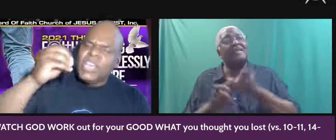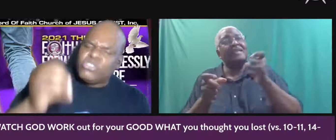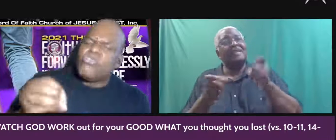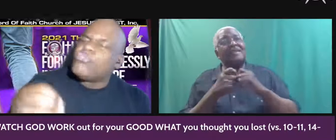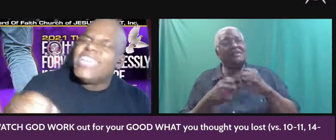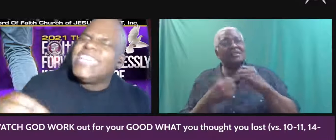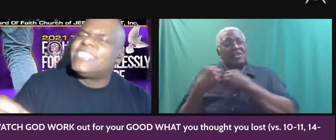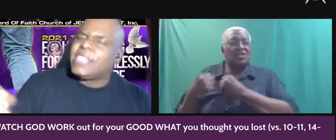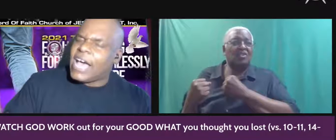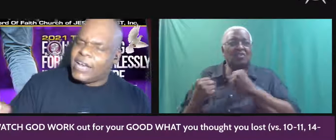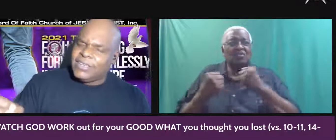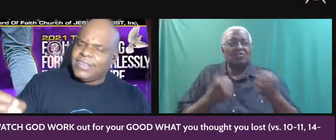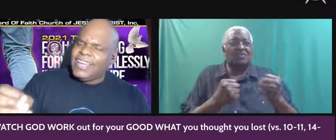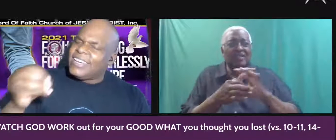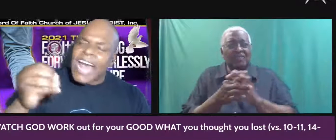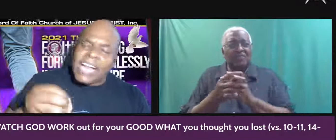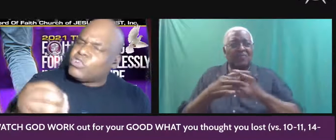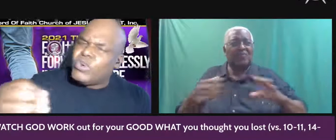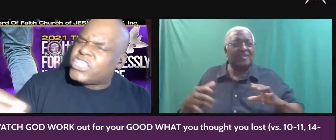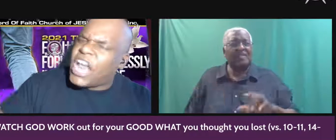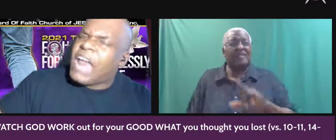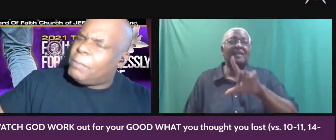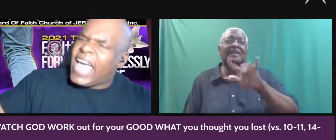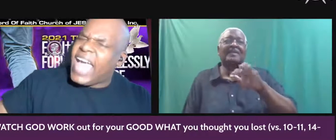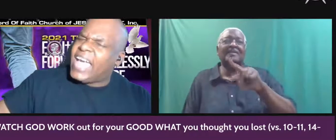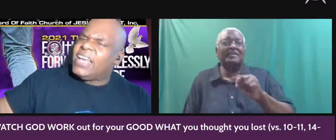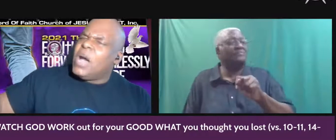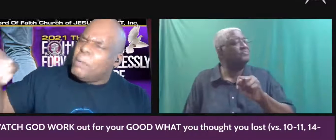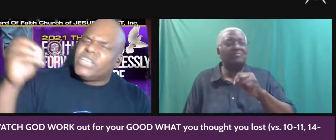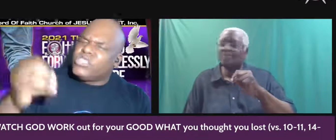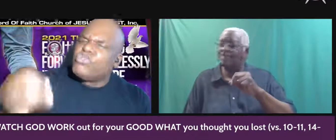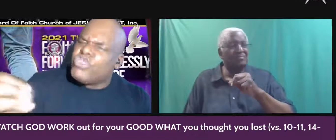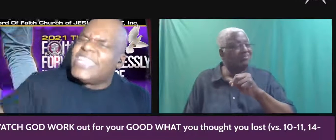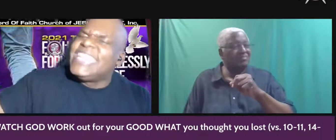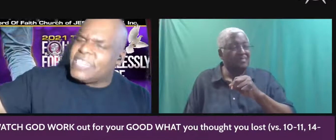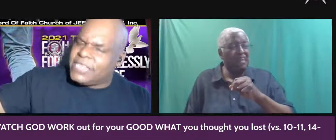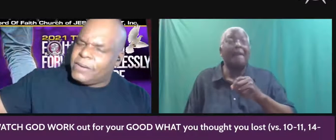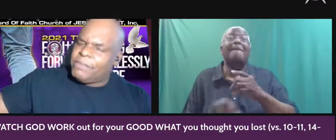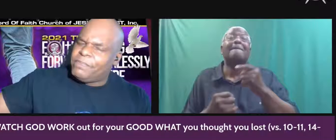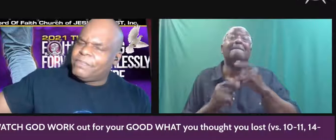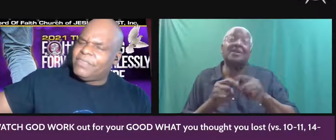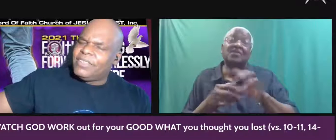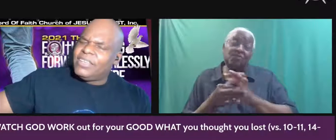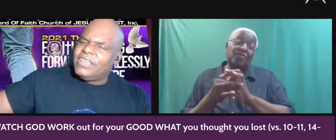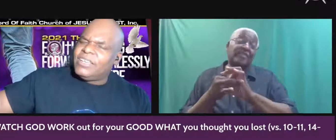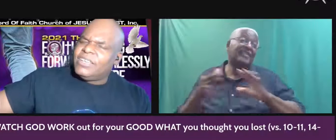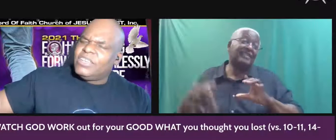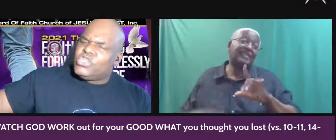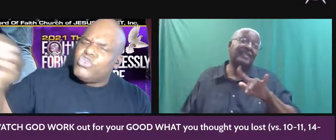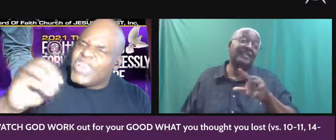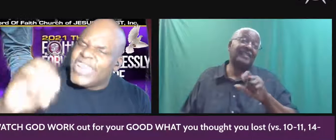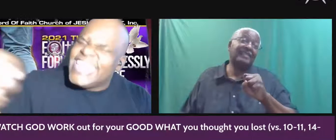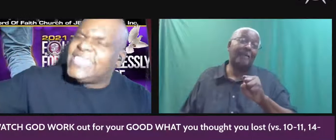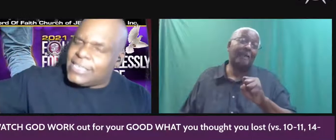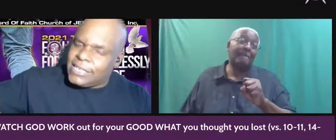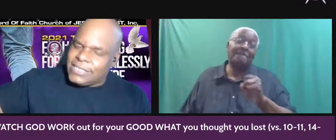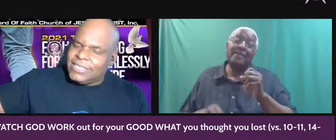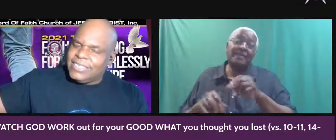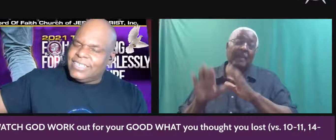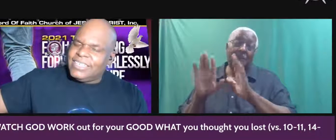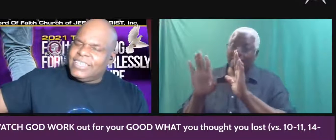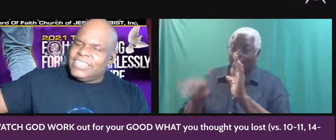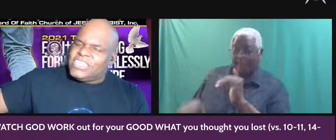strength to release Lot, not to wish Lot bad, but to release them, to release